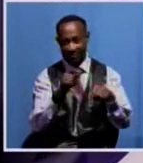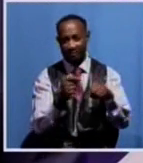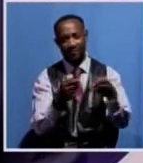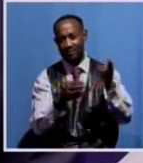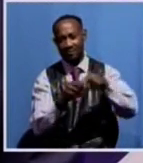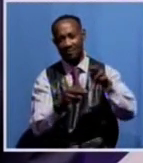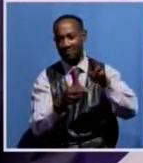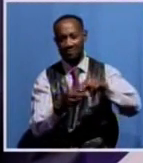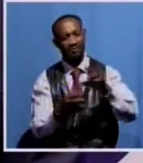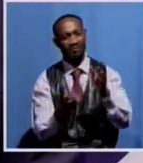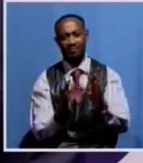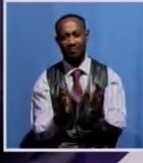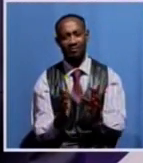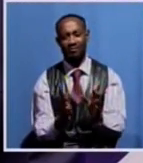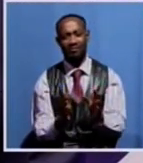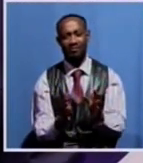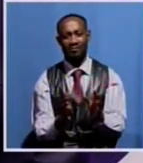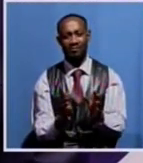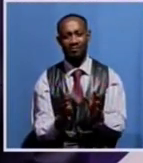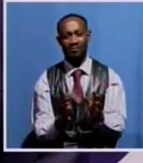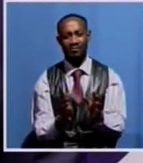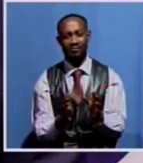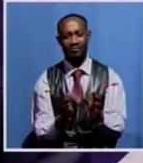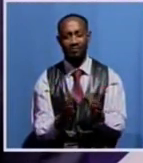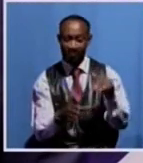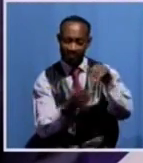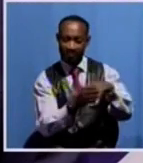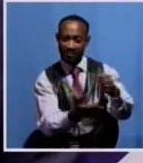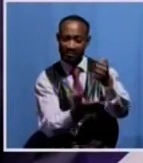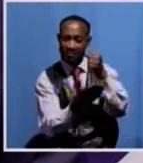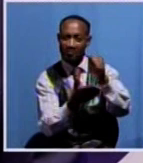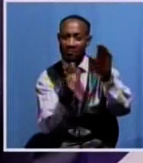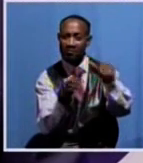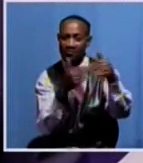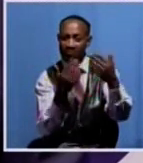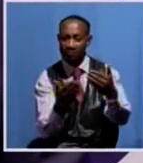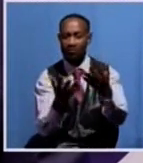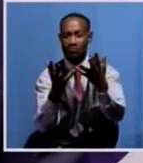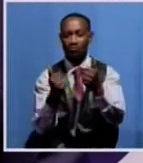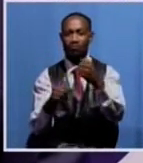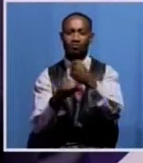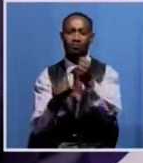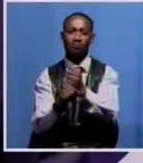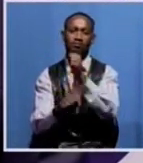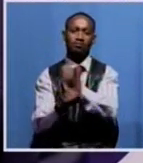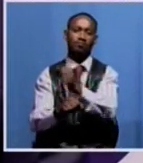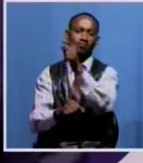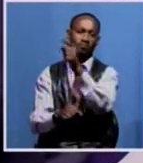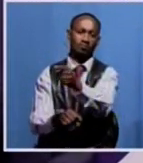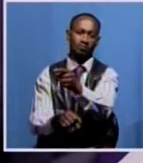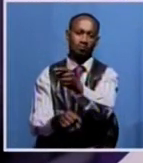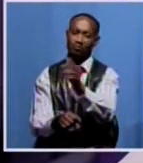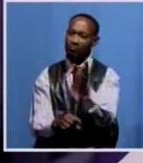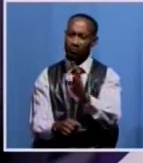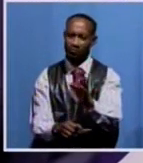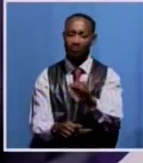out there contracting services from people when it's not in your budget, when you cannot support it. So what that means now is that the way we